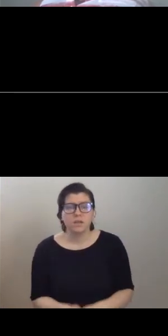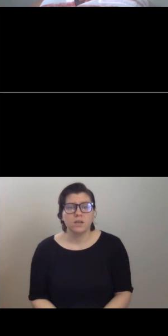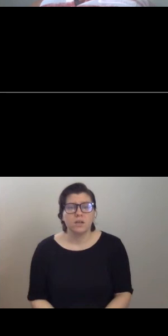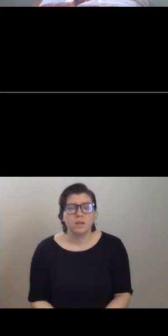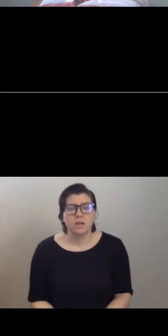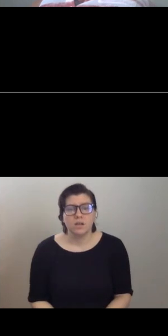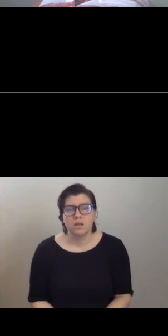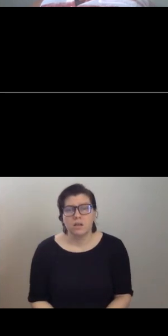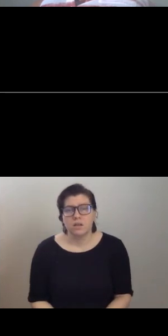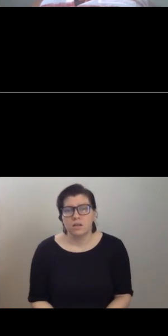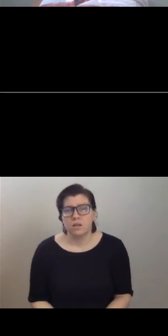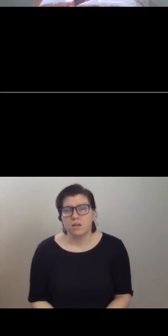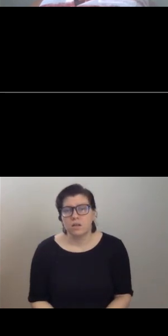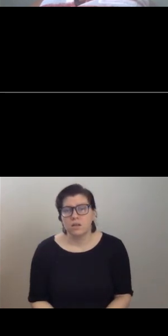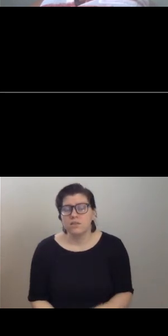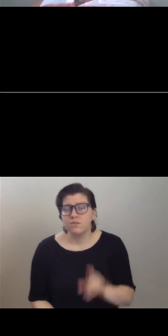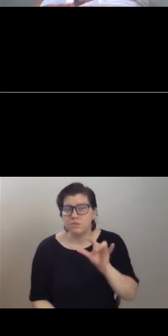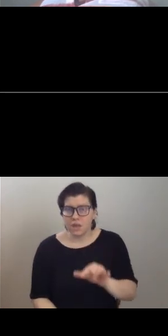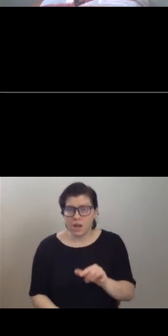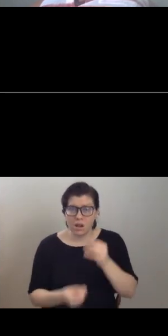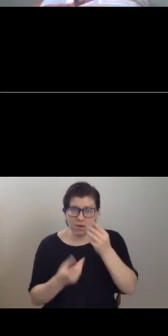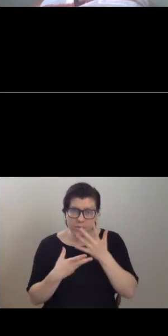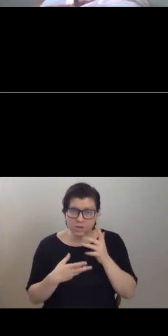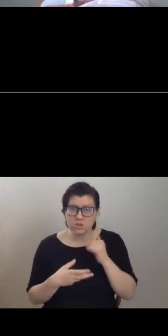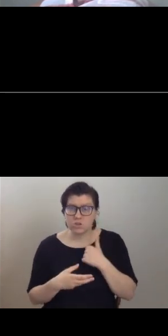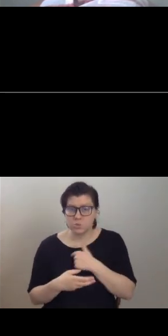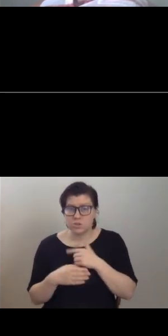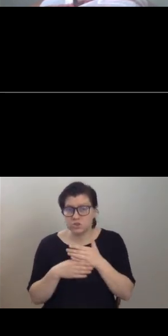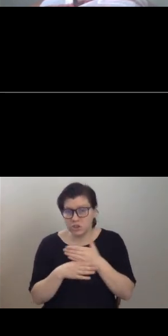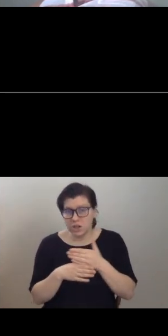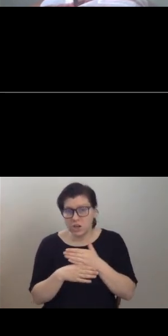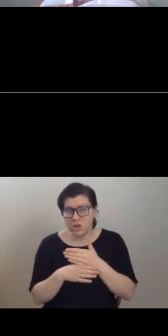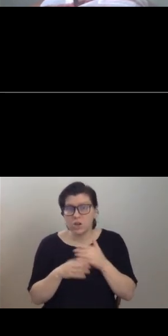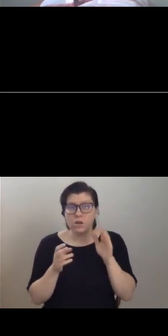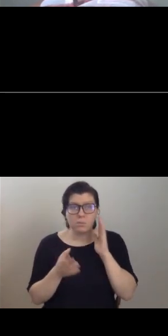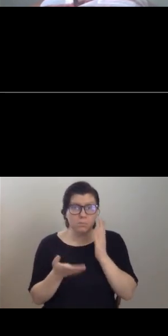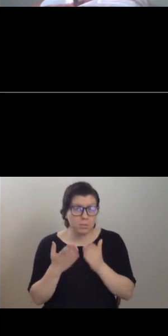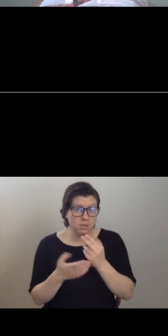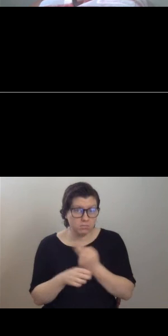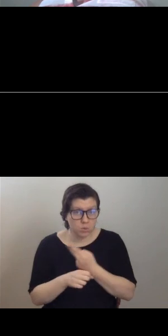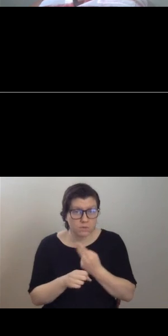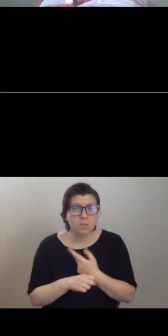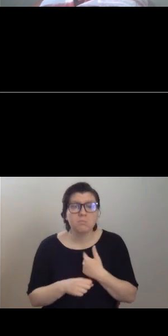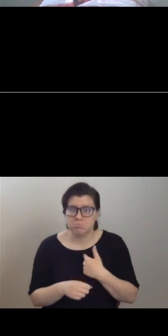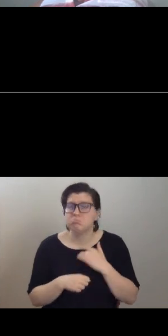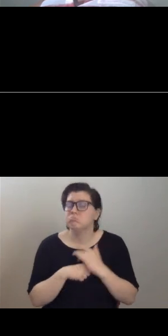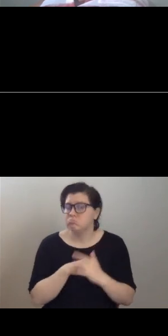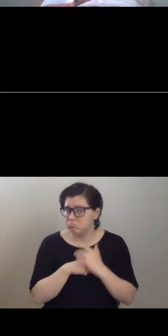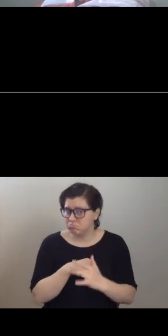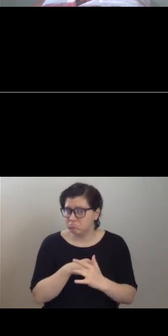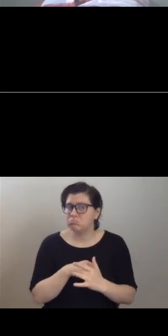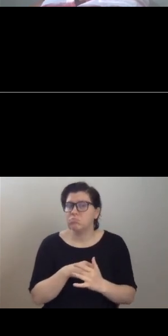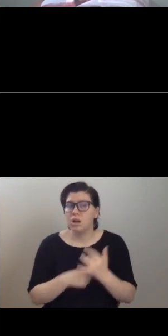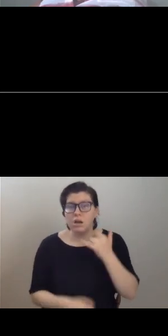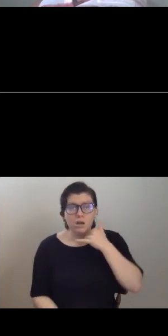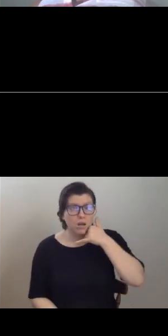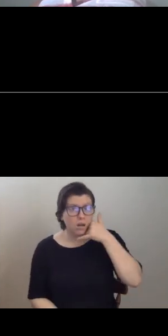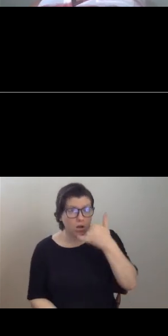find the information that we shared today useful, I am available to have telephone